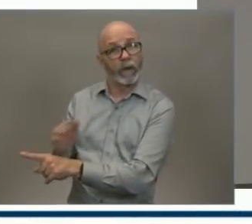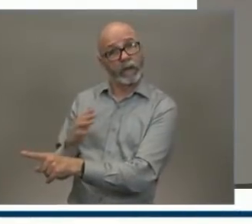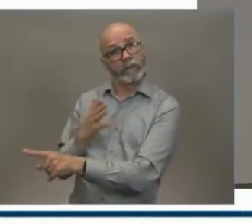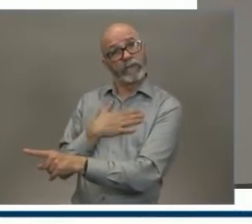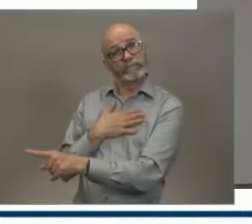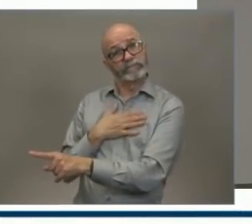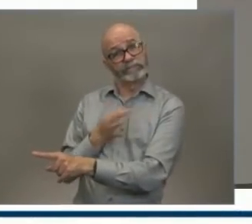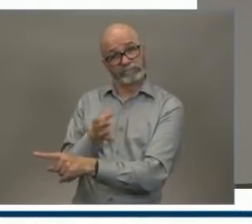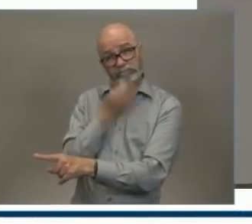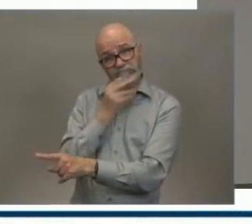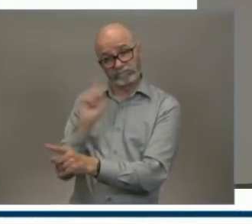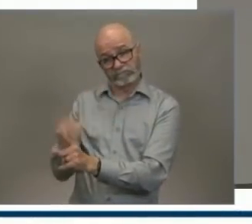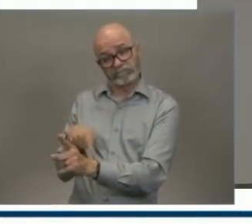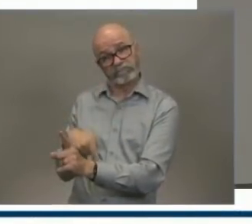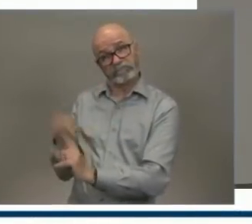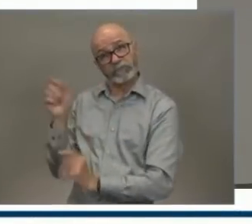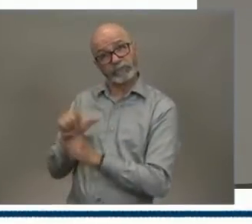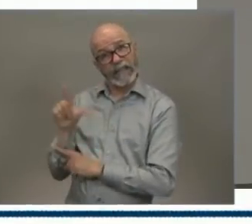actually looks at the genetic